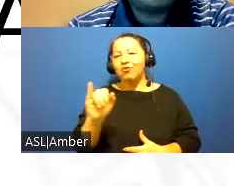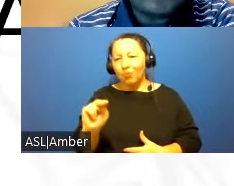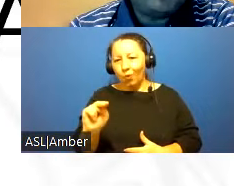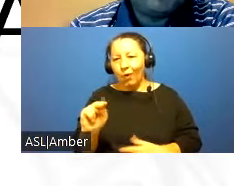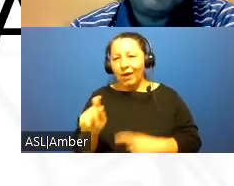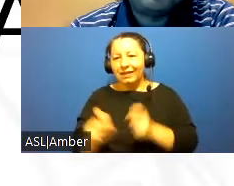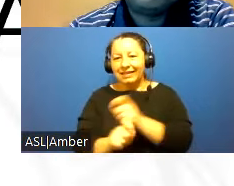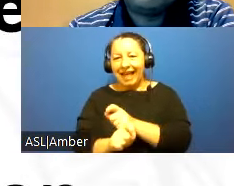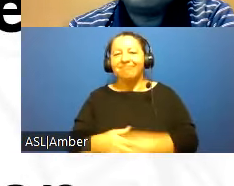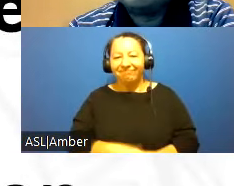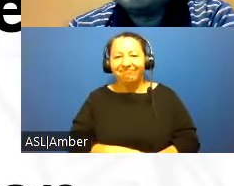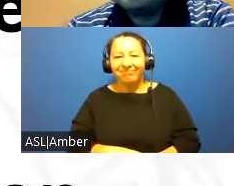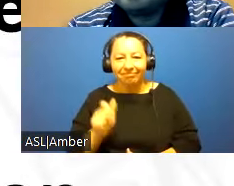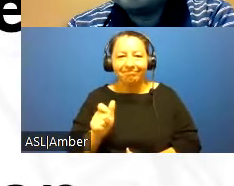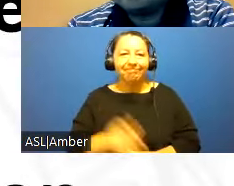Okay.